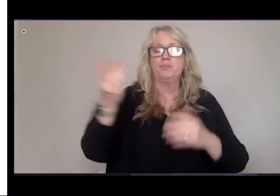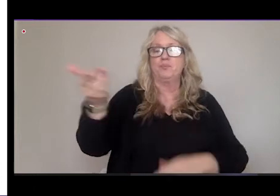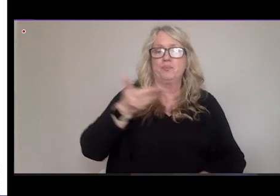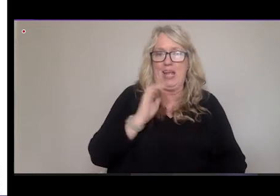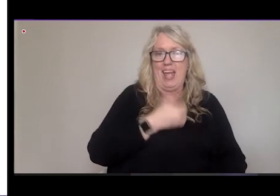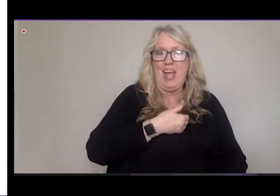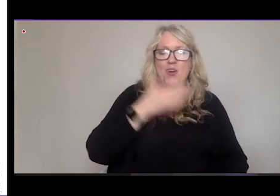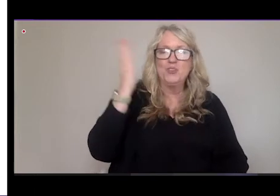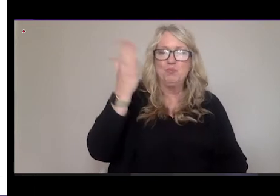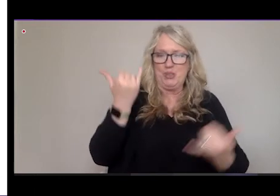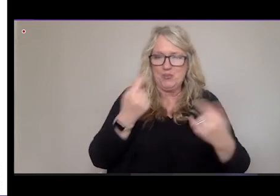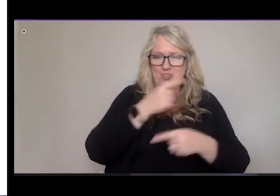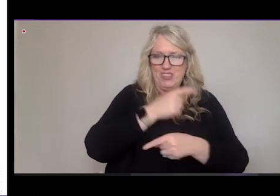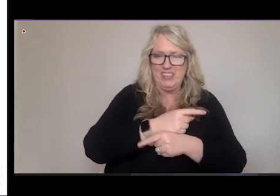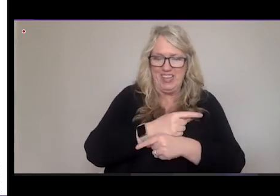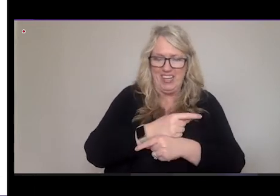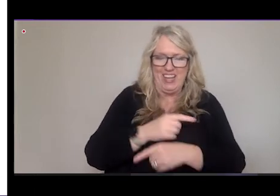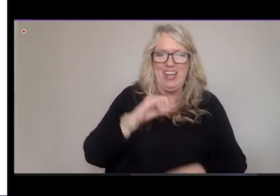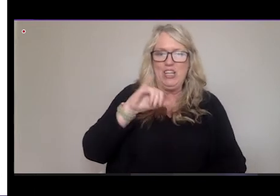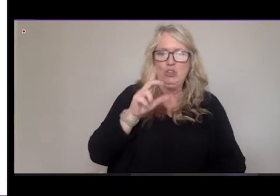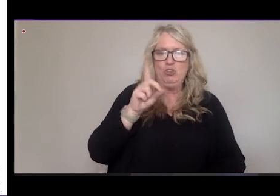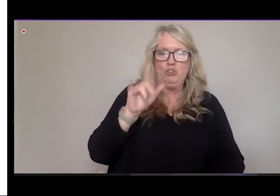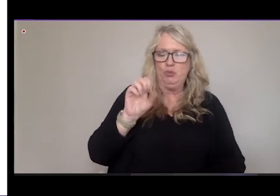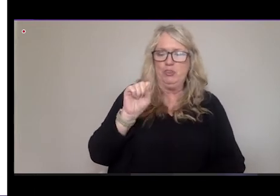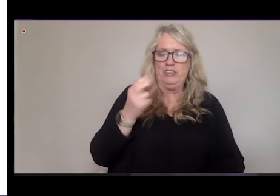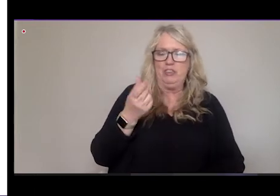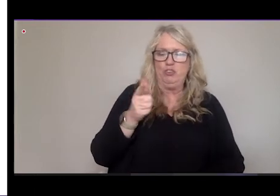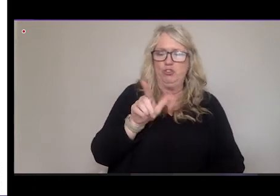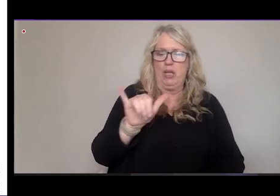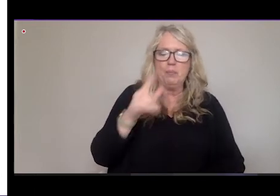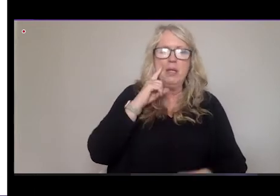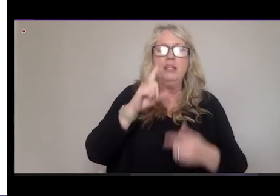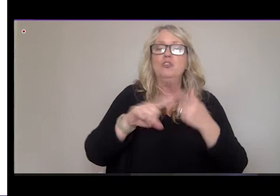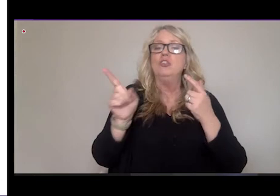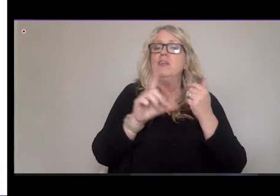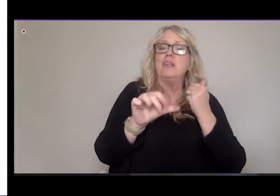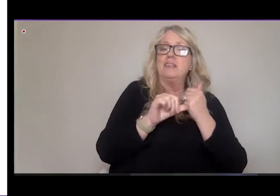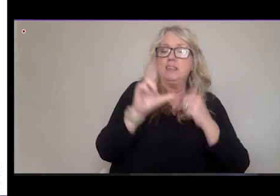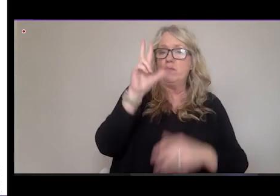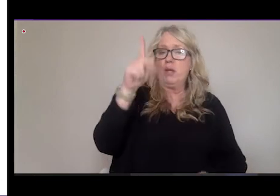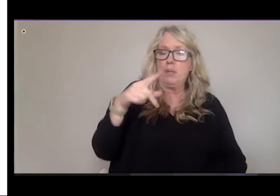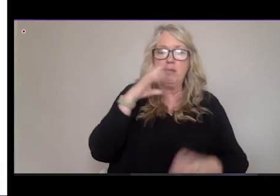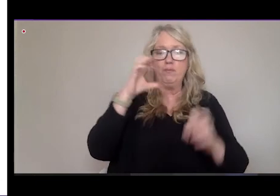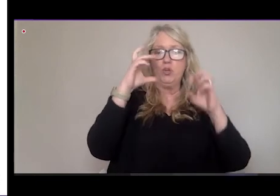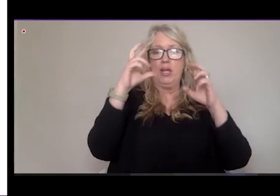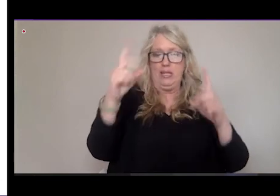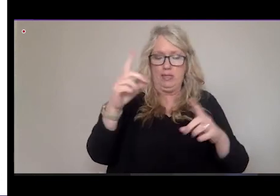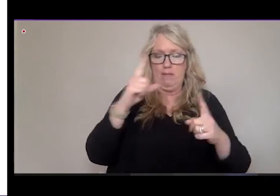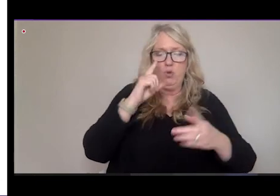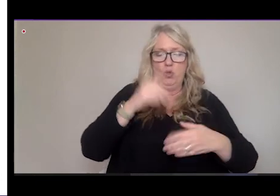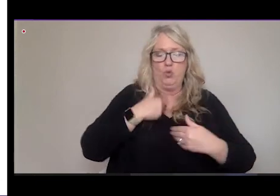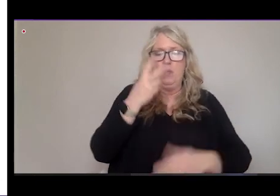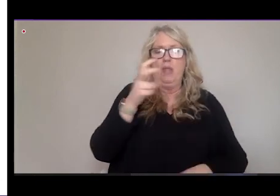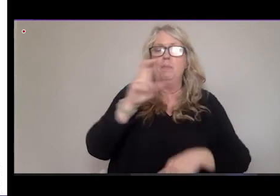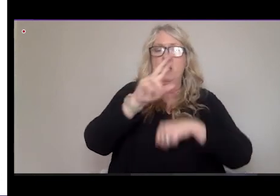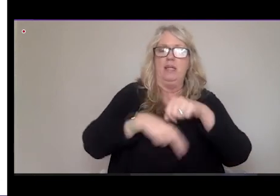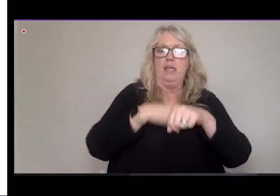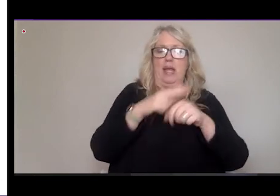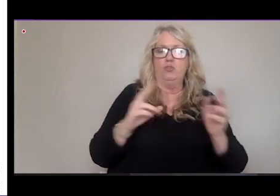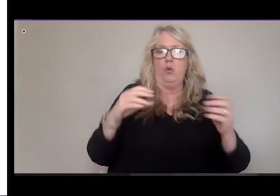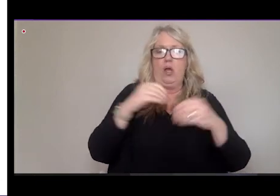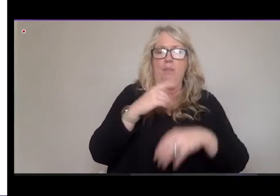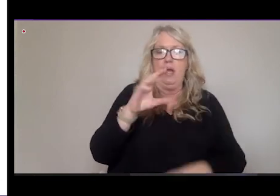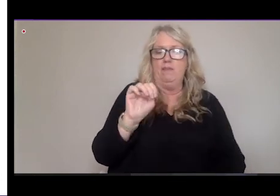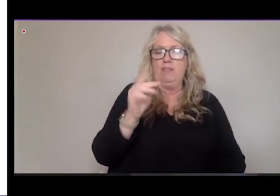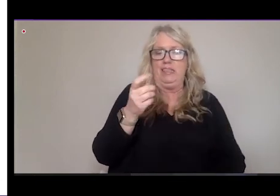kick things off, I'm going to introduce our speaker for today. Judy Shanley is the Assistant Vice President of Education and Youth